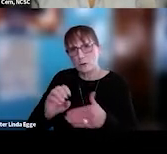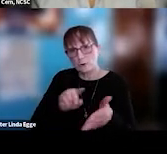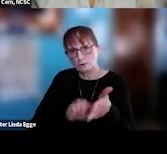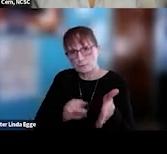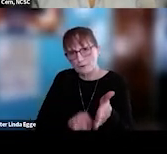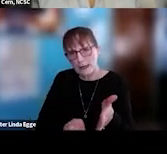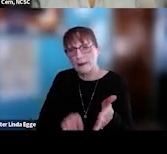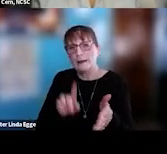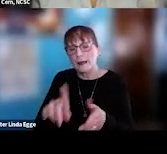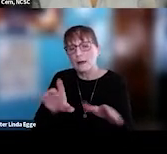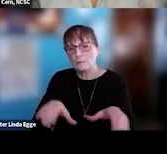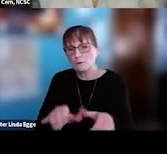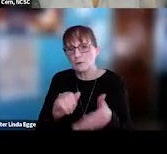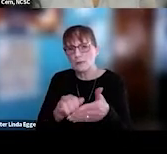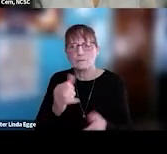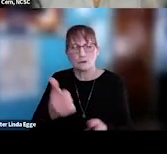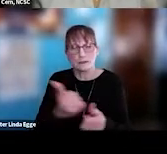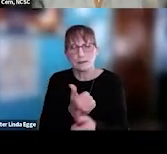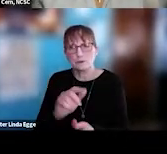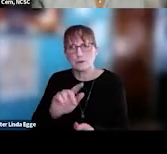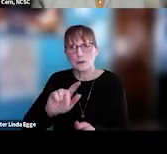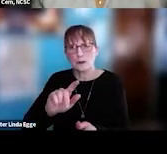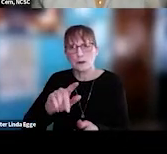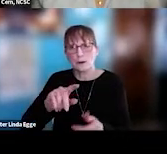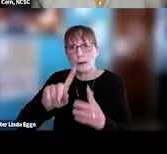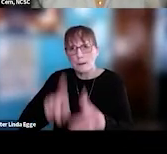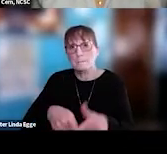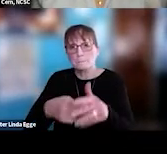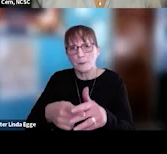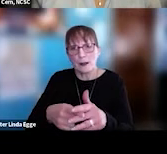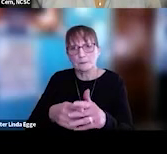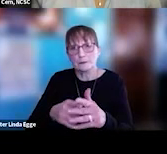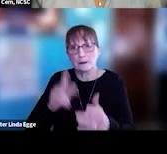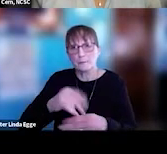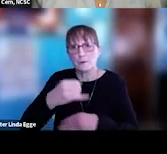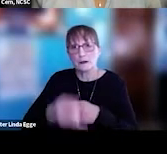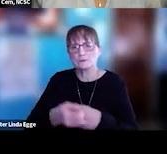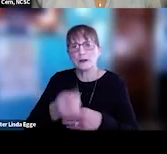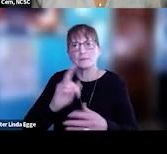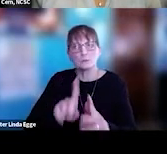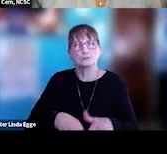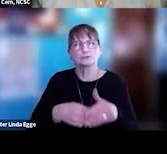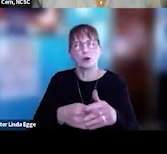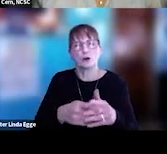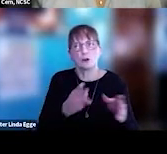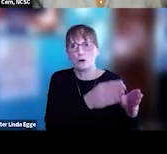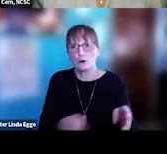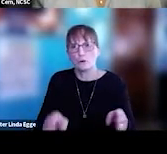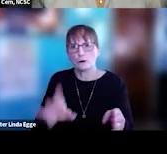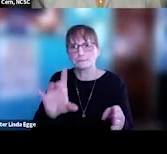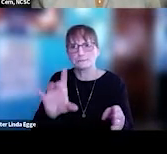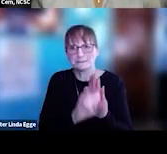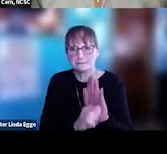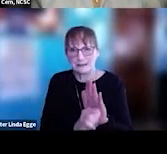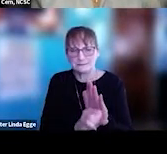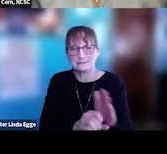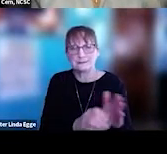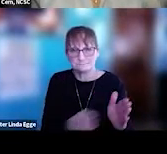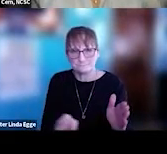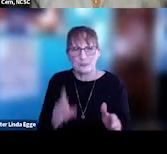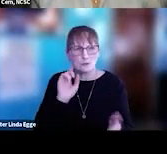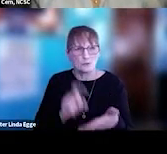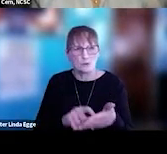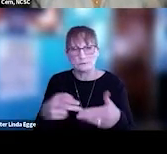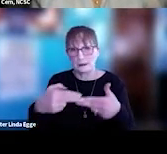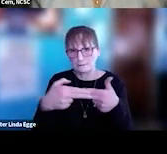were able to do that for each of the pilot projects that was that were executed across those 8 states. And as you can see here on the slide,